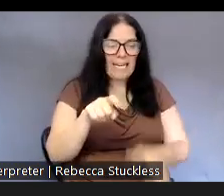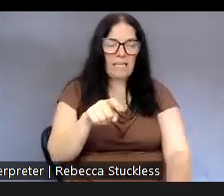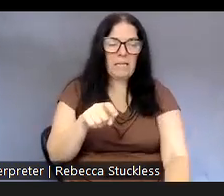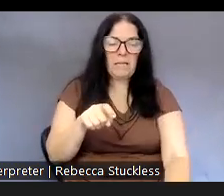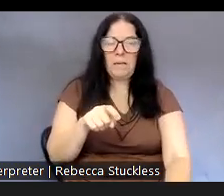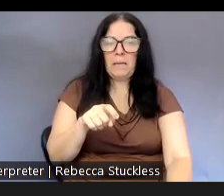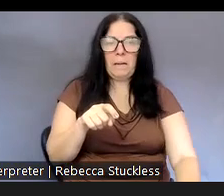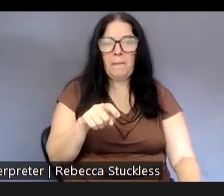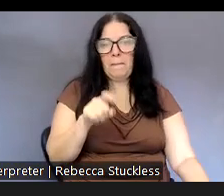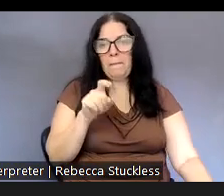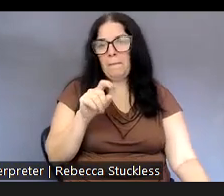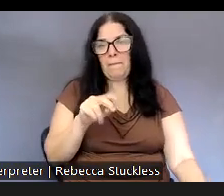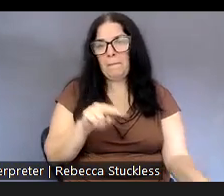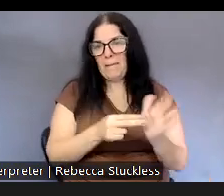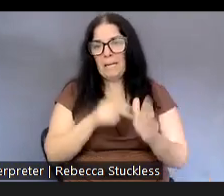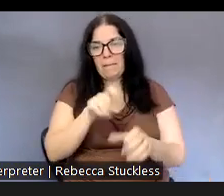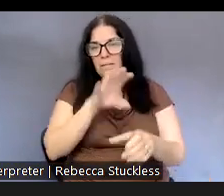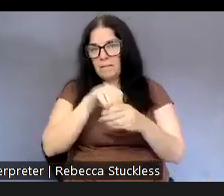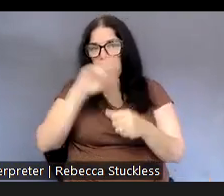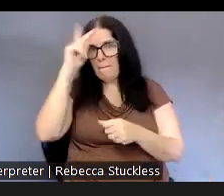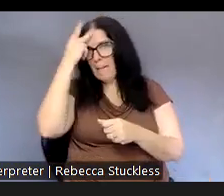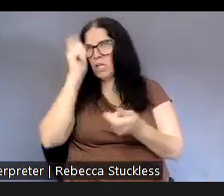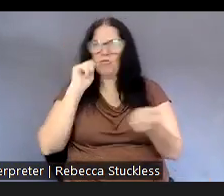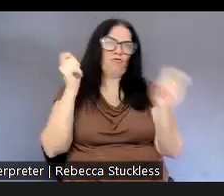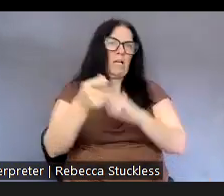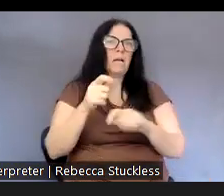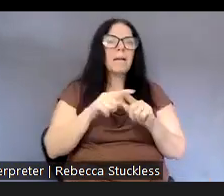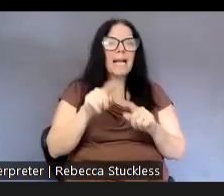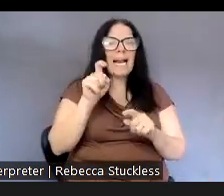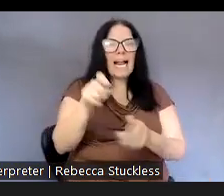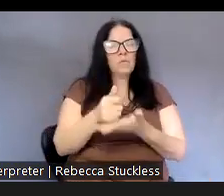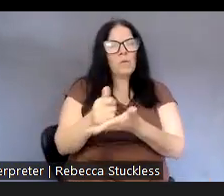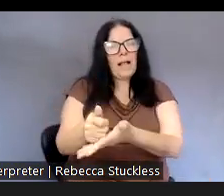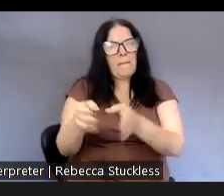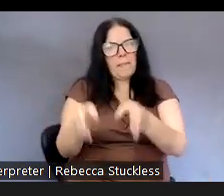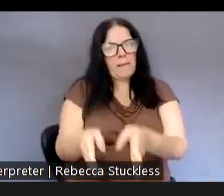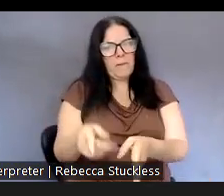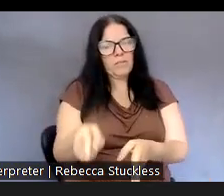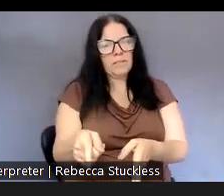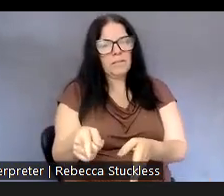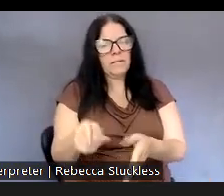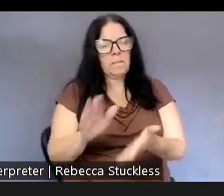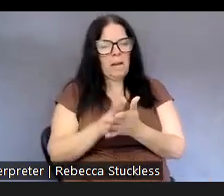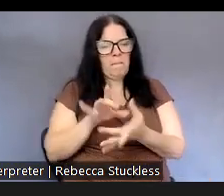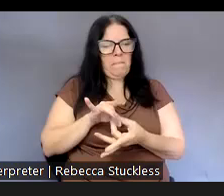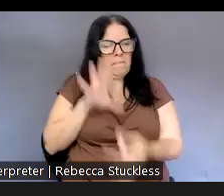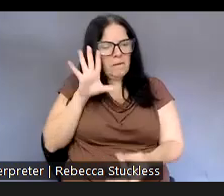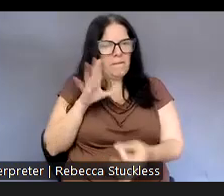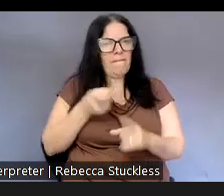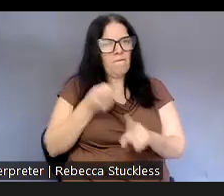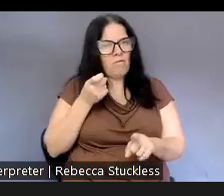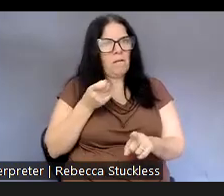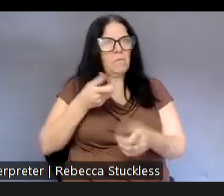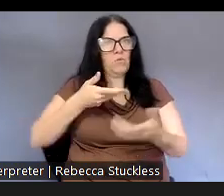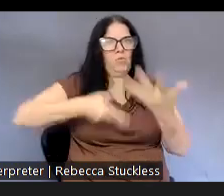political revolution. It does mean that he has to help the individual liberate himself from various forms of